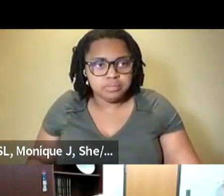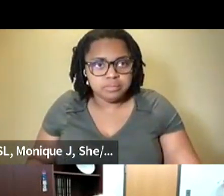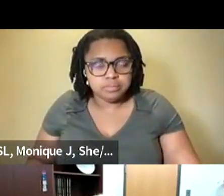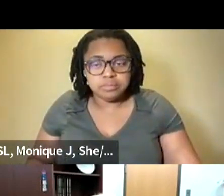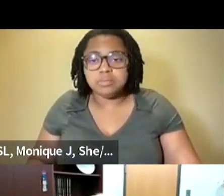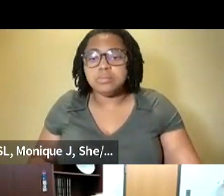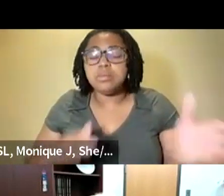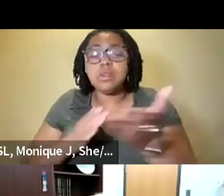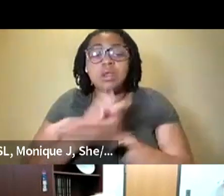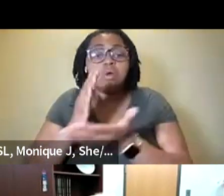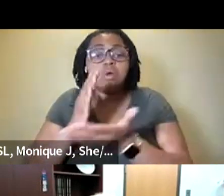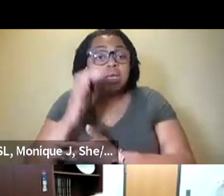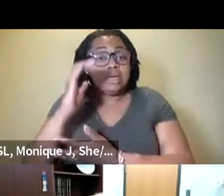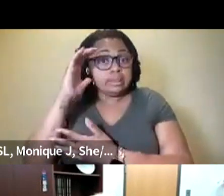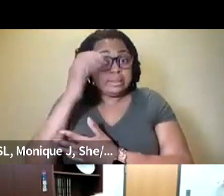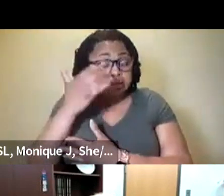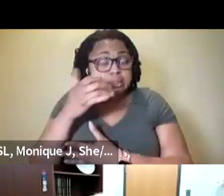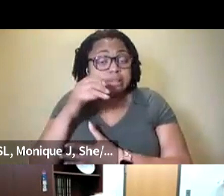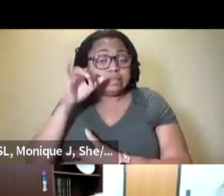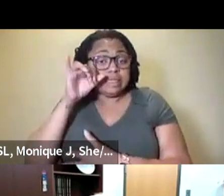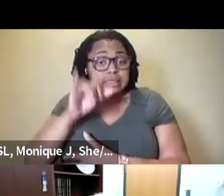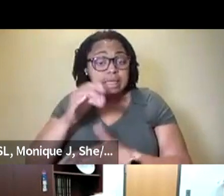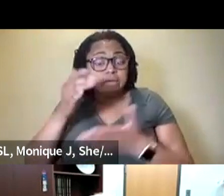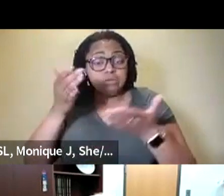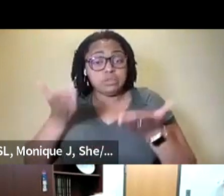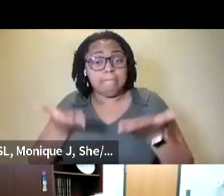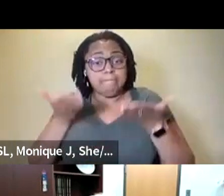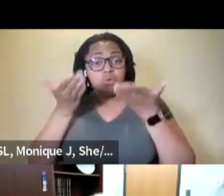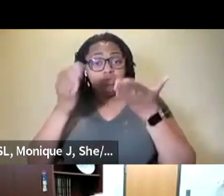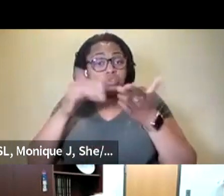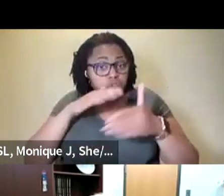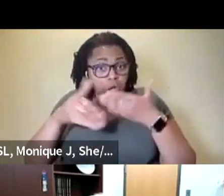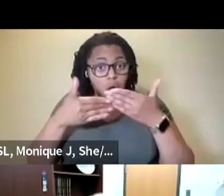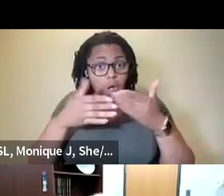All right. It looks like the motions all passed.